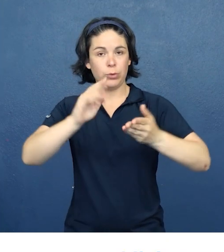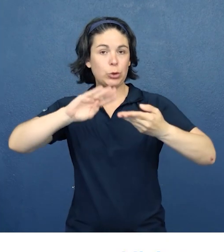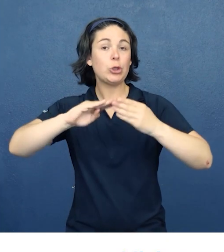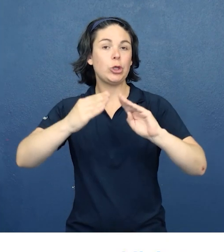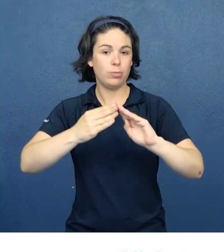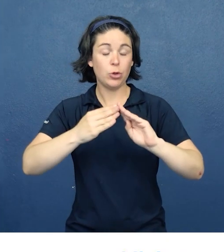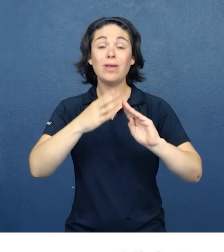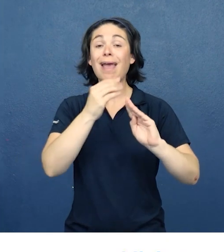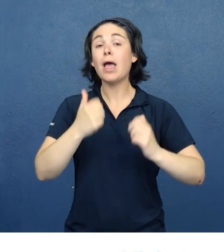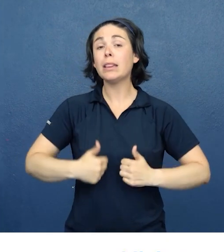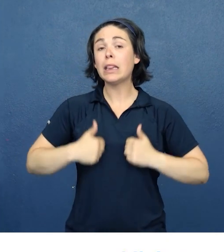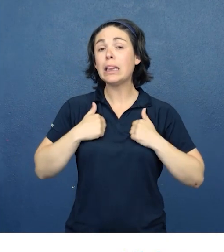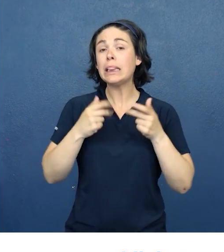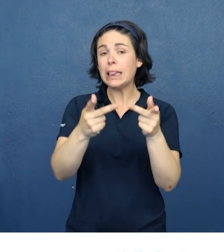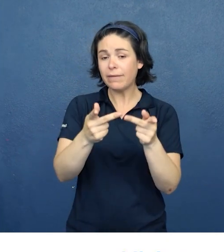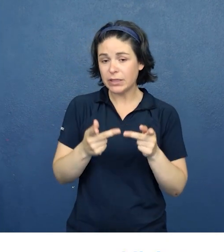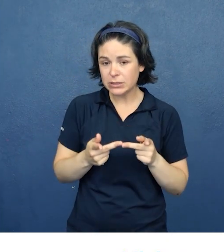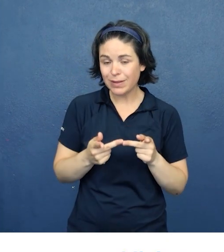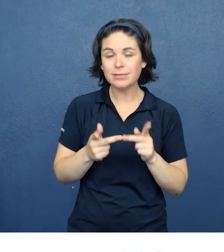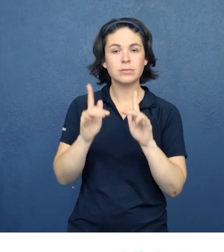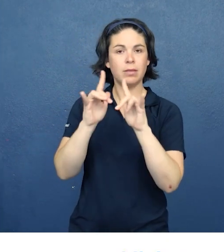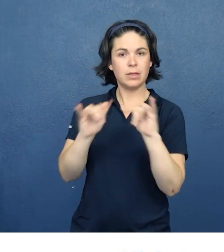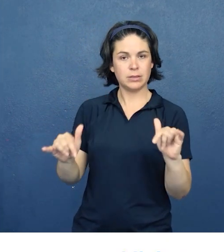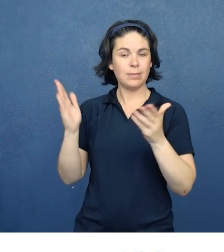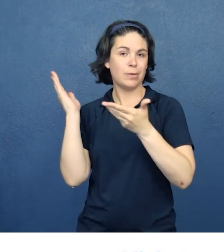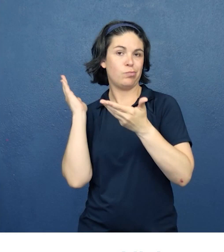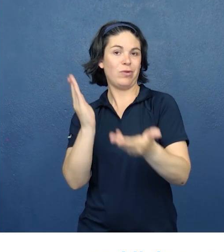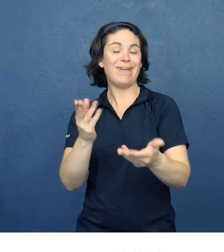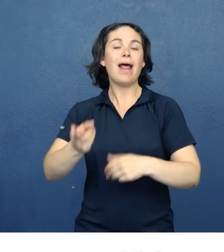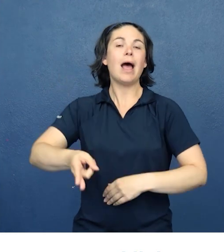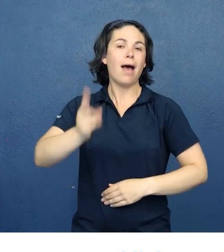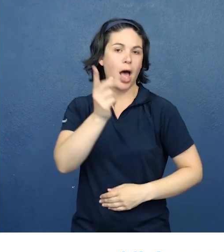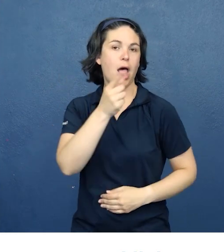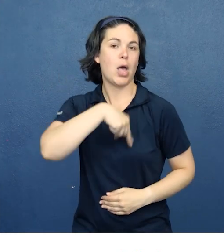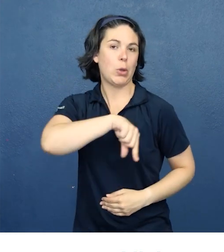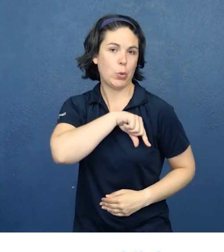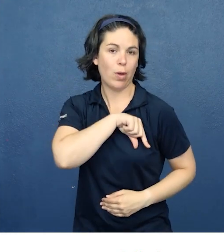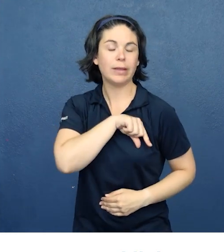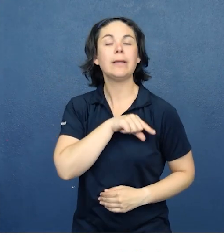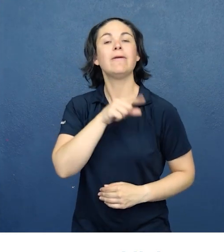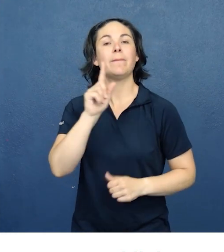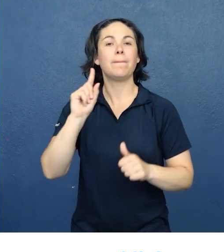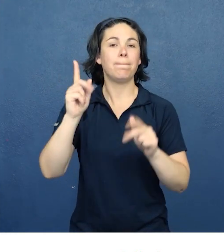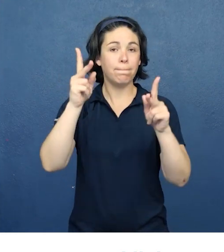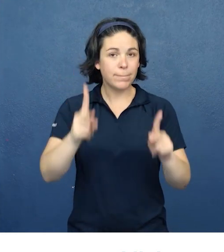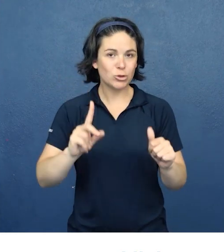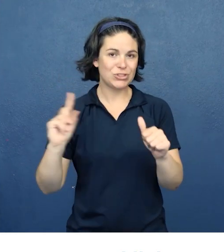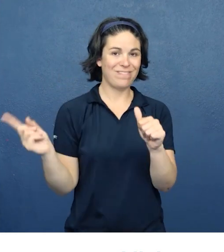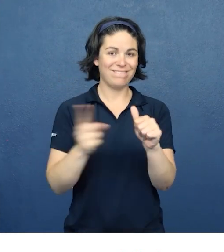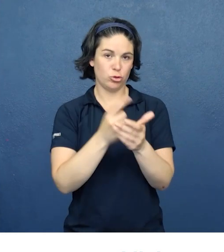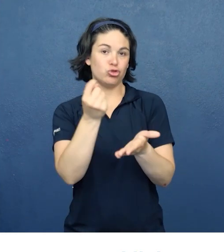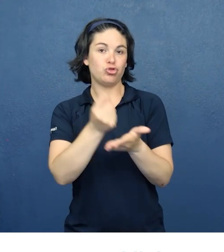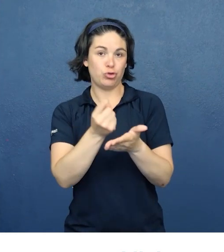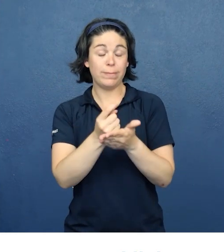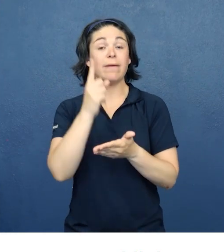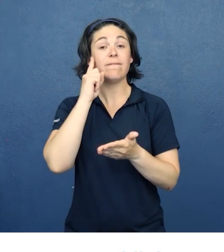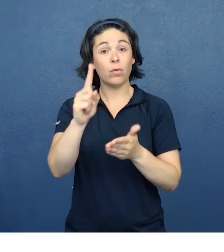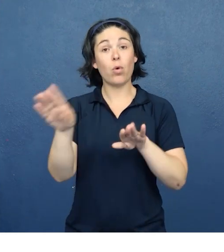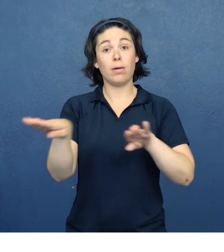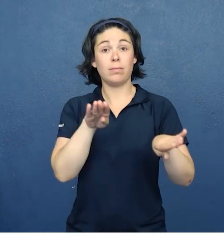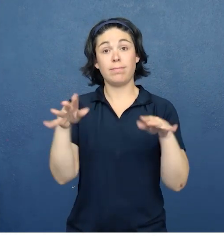community and living space while simultaneously delivering high-quality, person-first treatment for behavioral